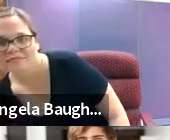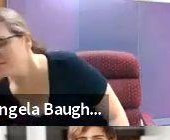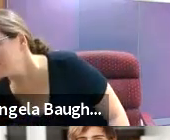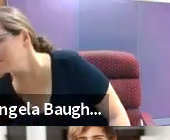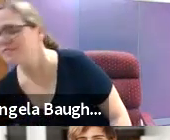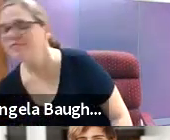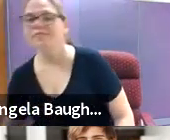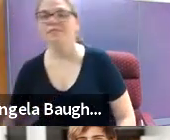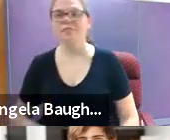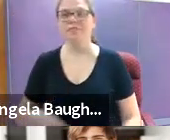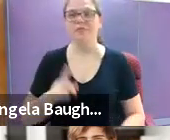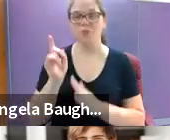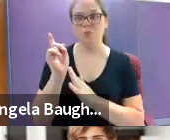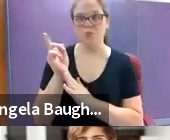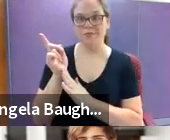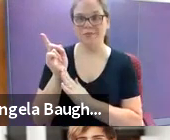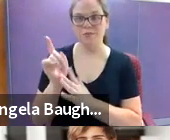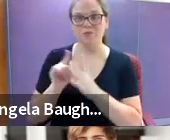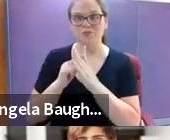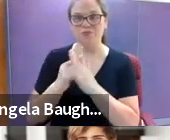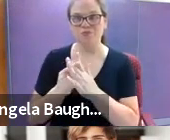minute.